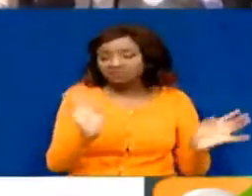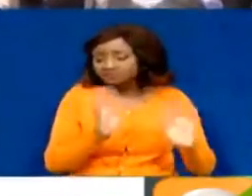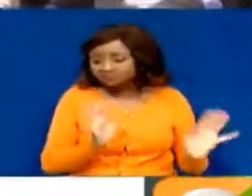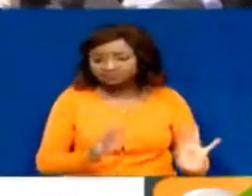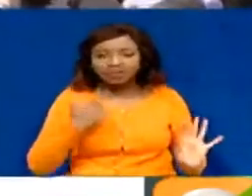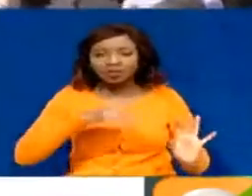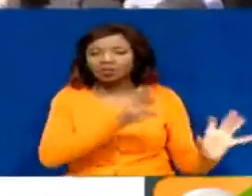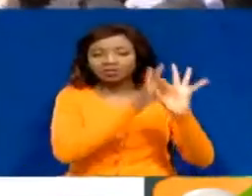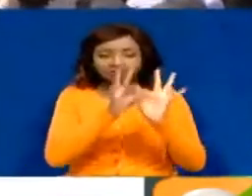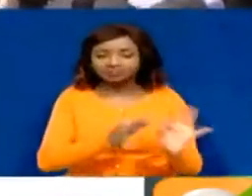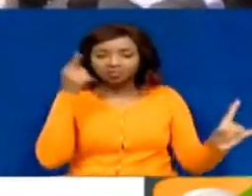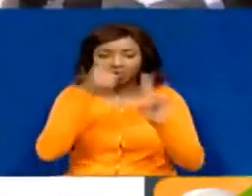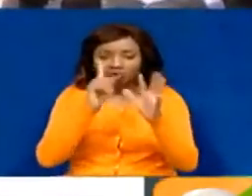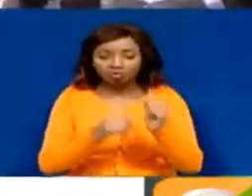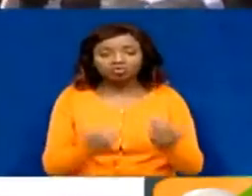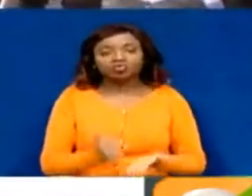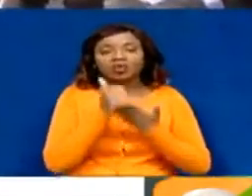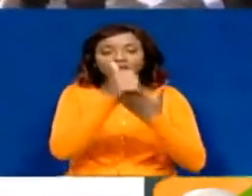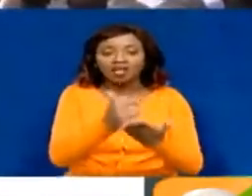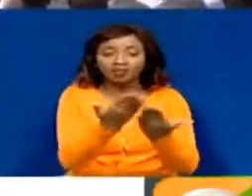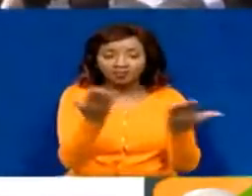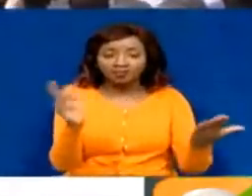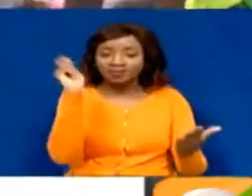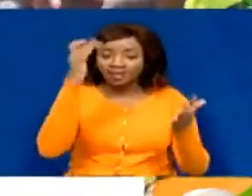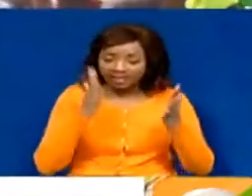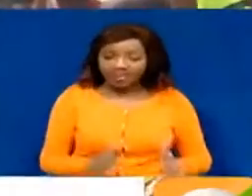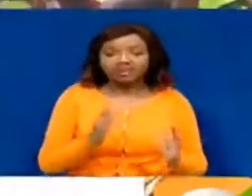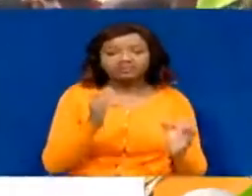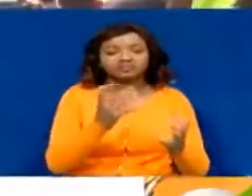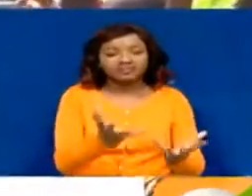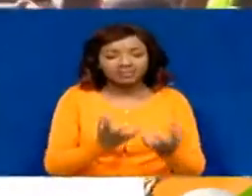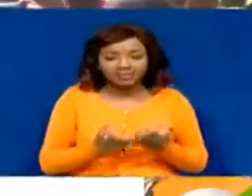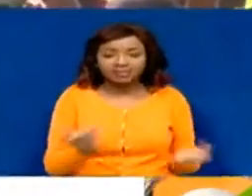apate. Tumeungana ndio mambo ya mwananchi